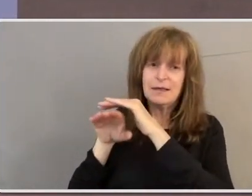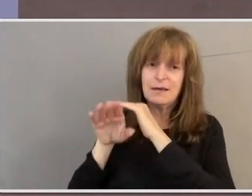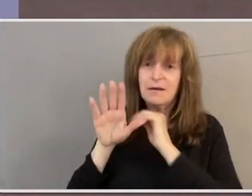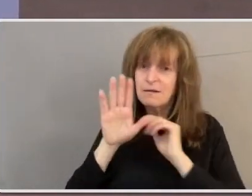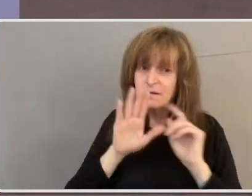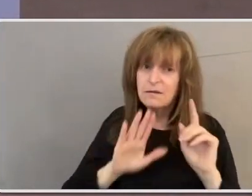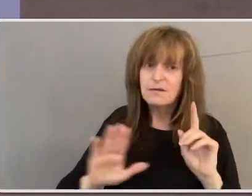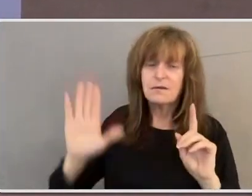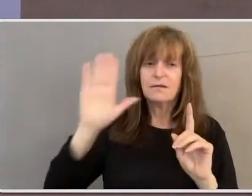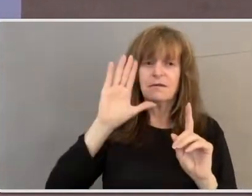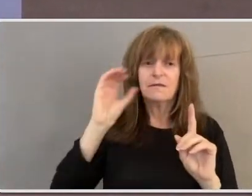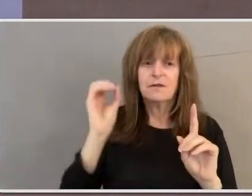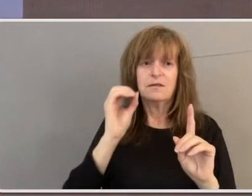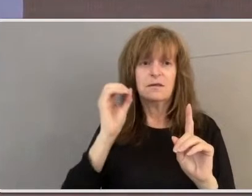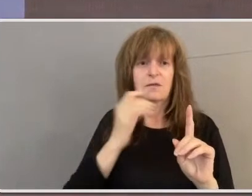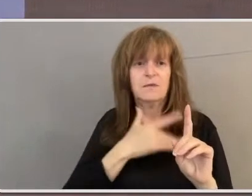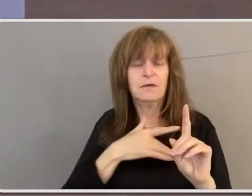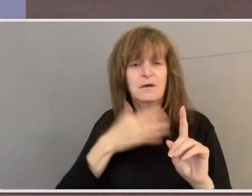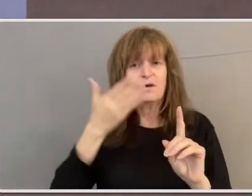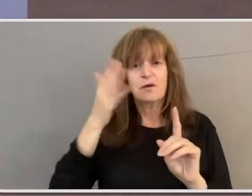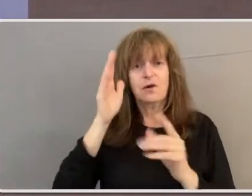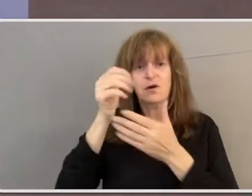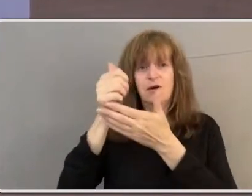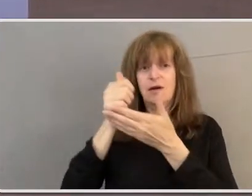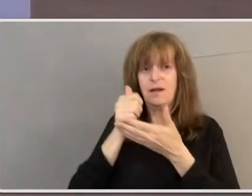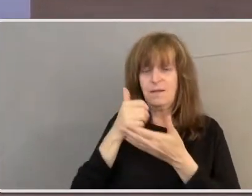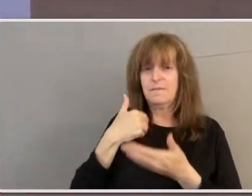so help me God.